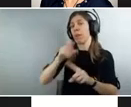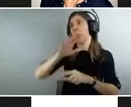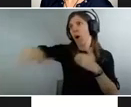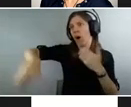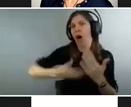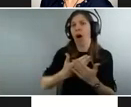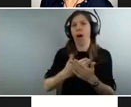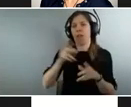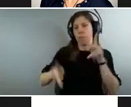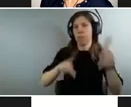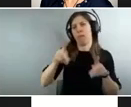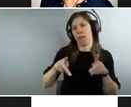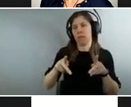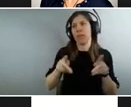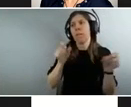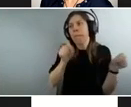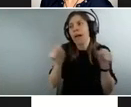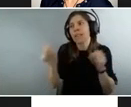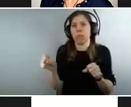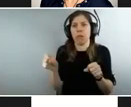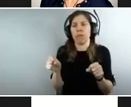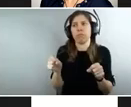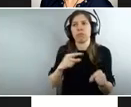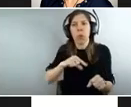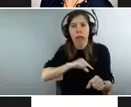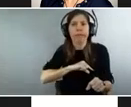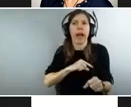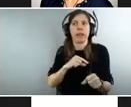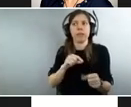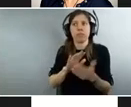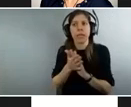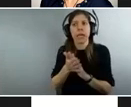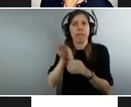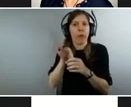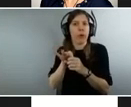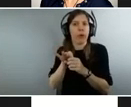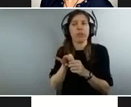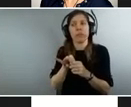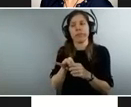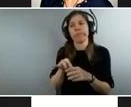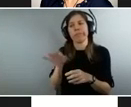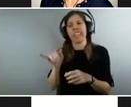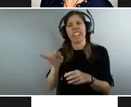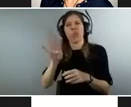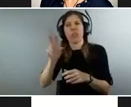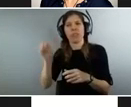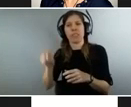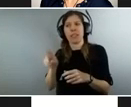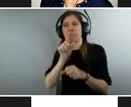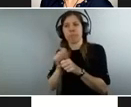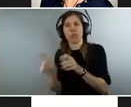have possibly registered and voted actually turned out to vote. And why is that important?